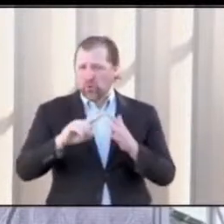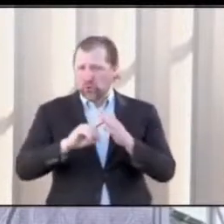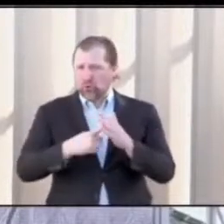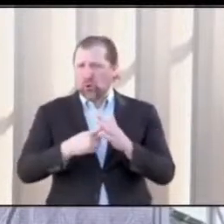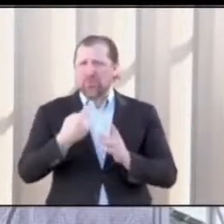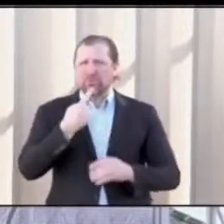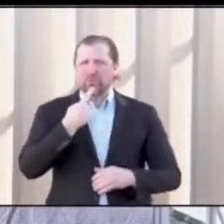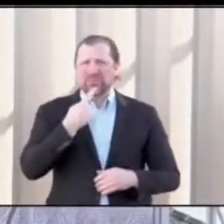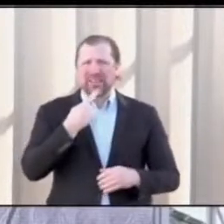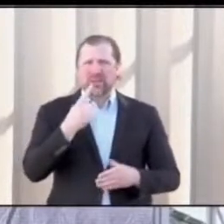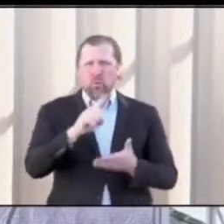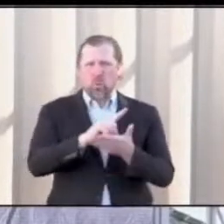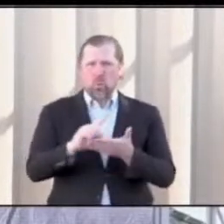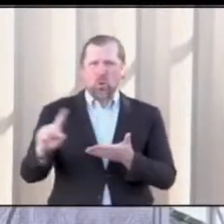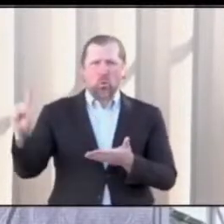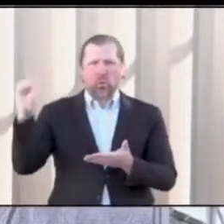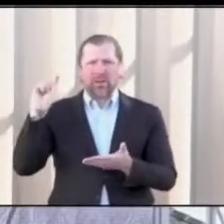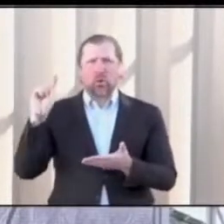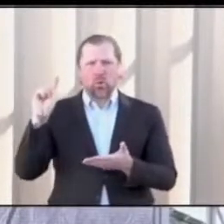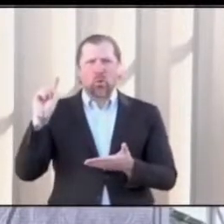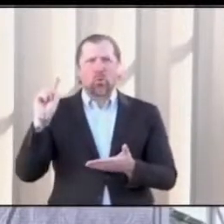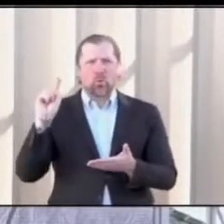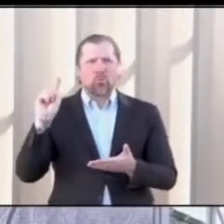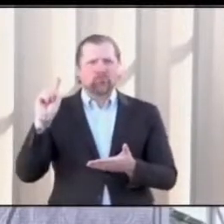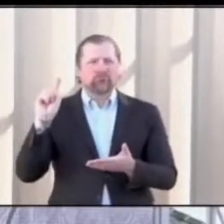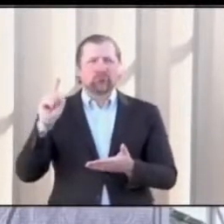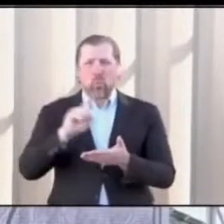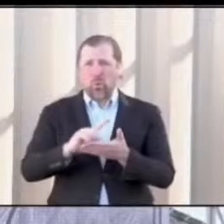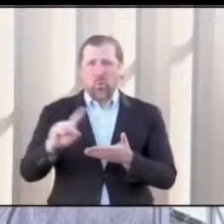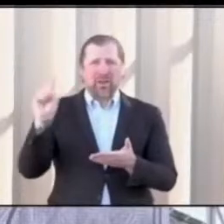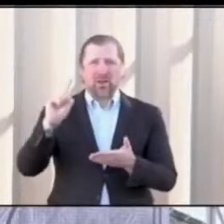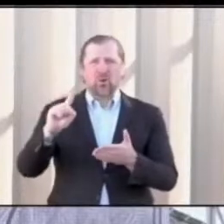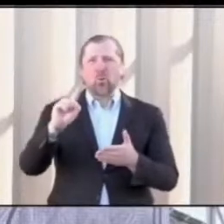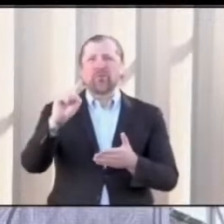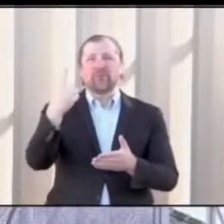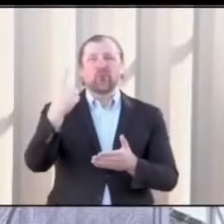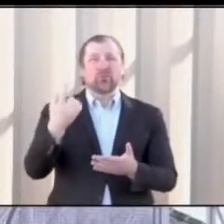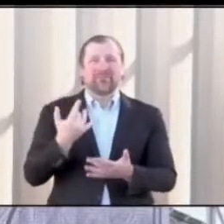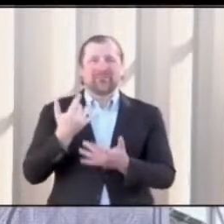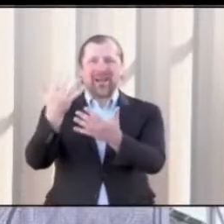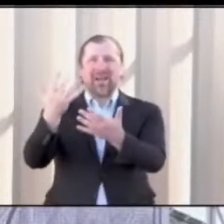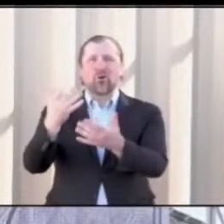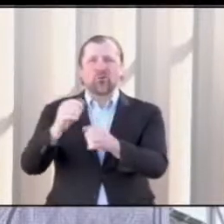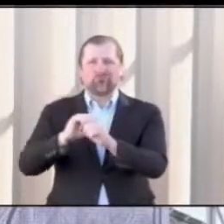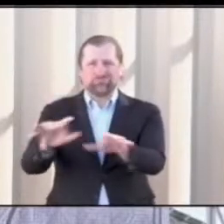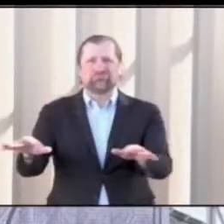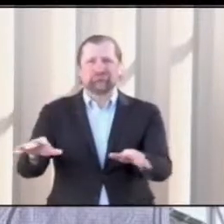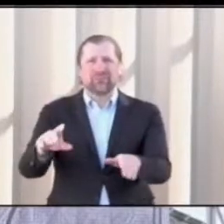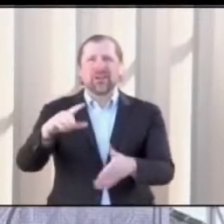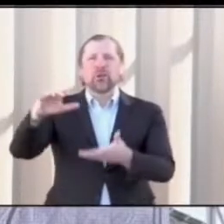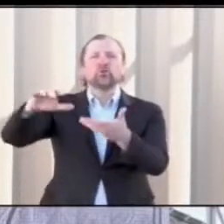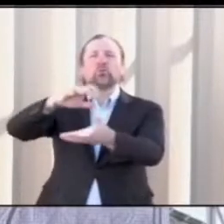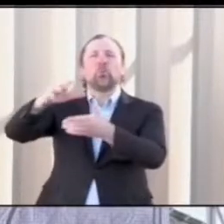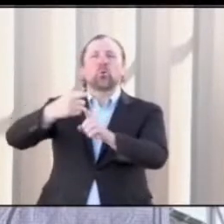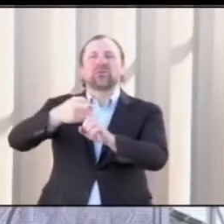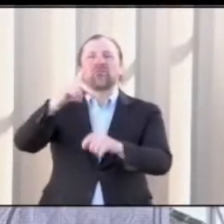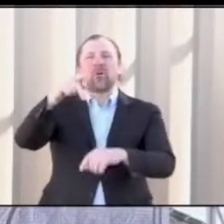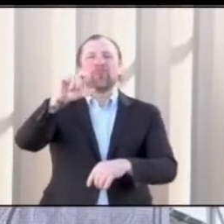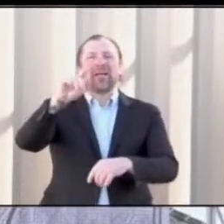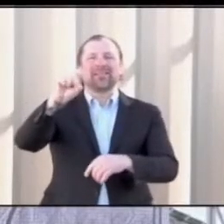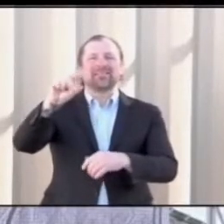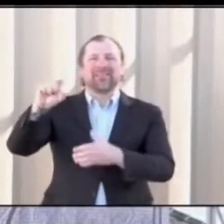it was a week ago this morning that we saw the first flames, the first smoke from the Palisades